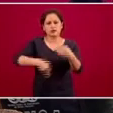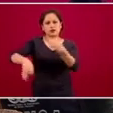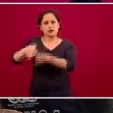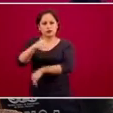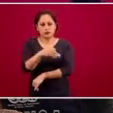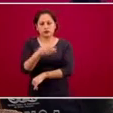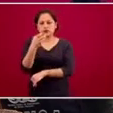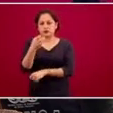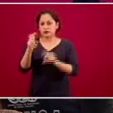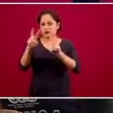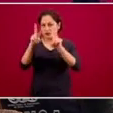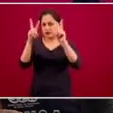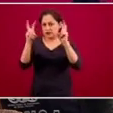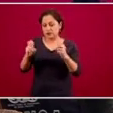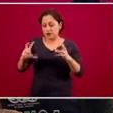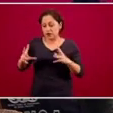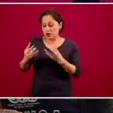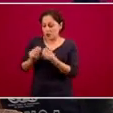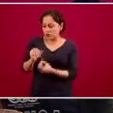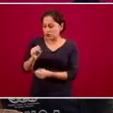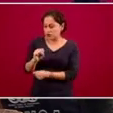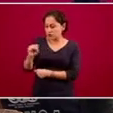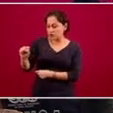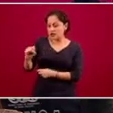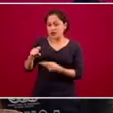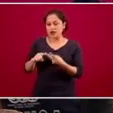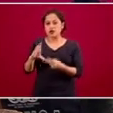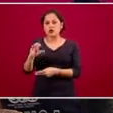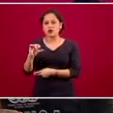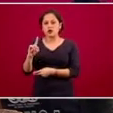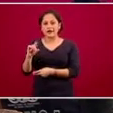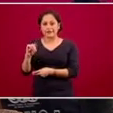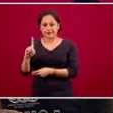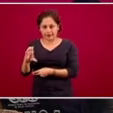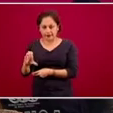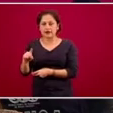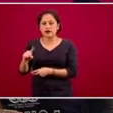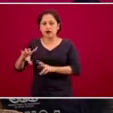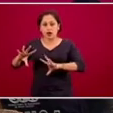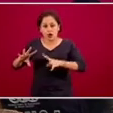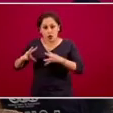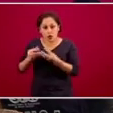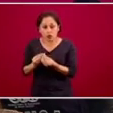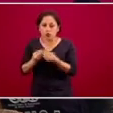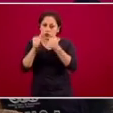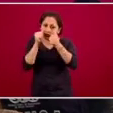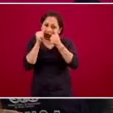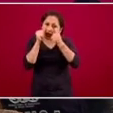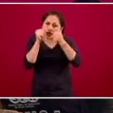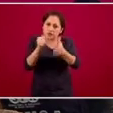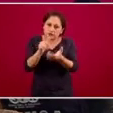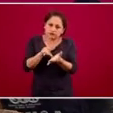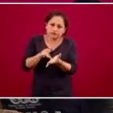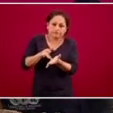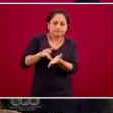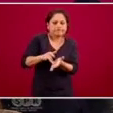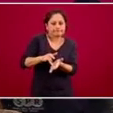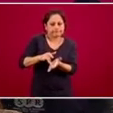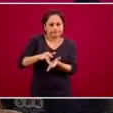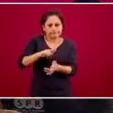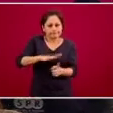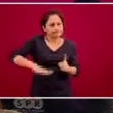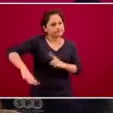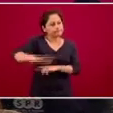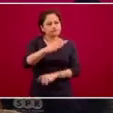Nowadays, the right to mental health and the need to have proper institutions that guarantee